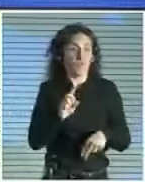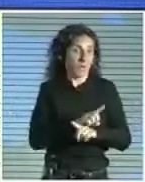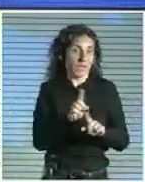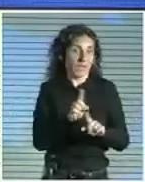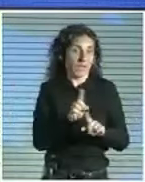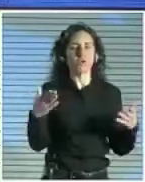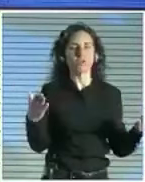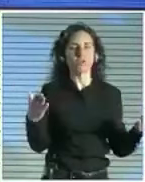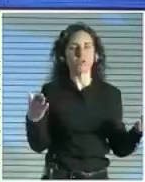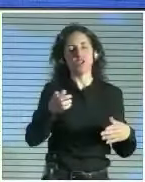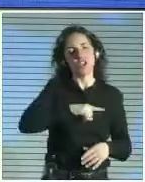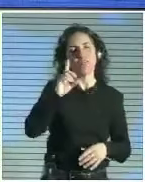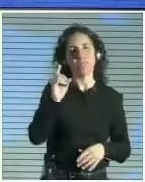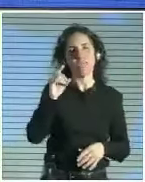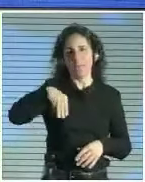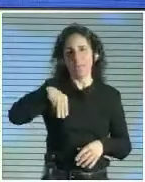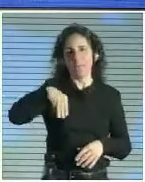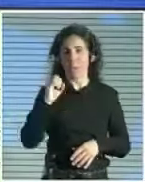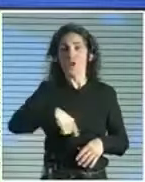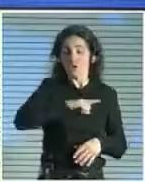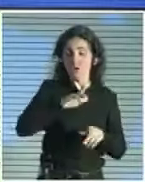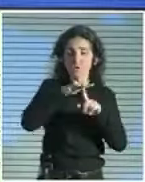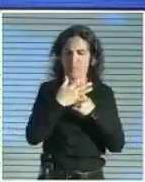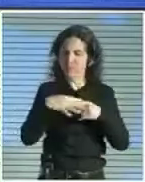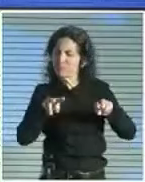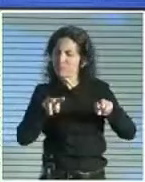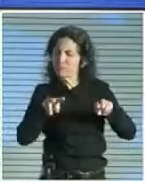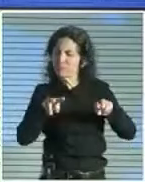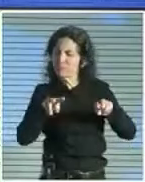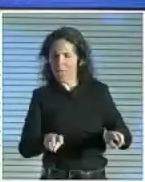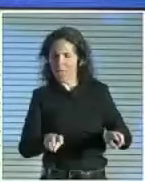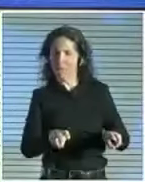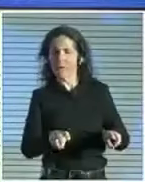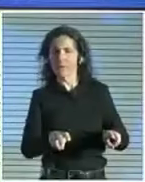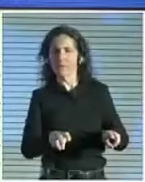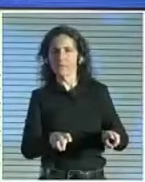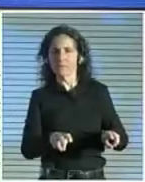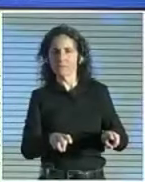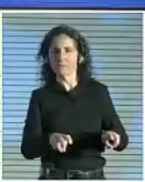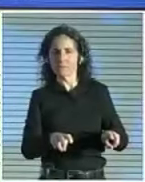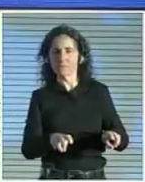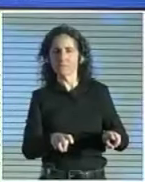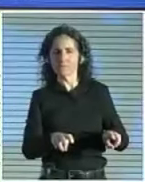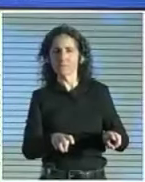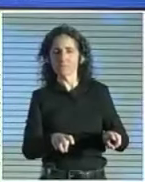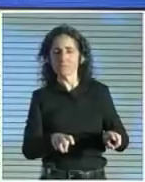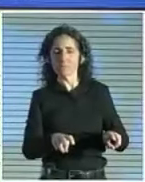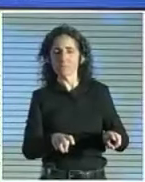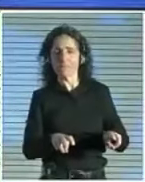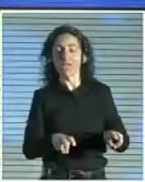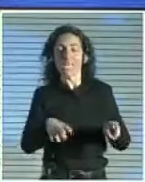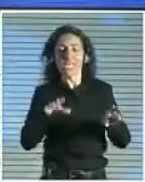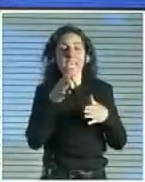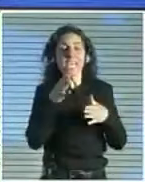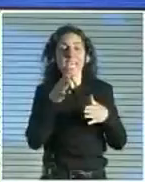we were a destination marketing organization. In the meanwhile, we are a destination management organization, and nearly 50% of our